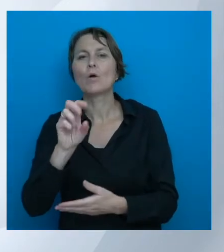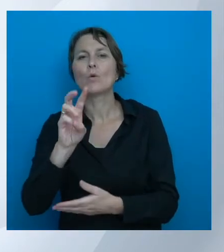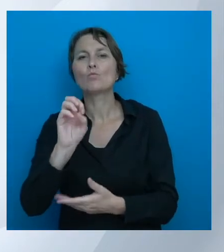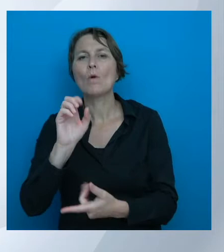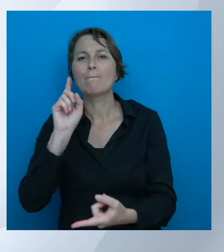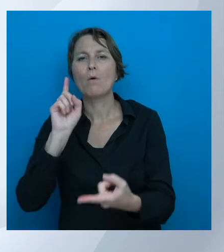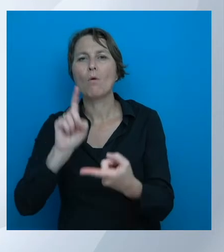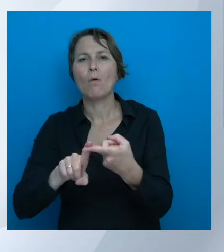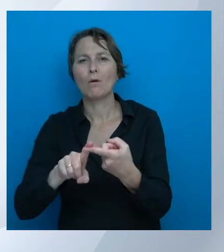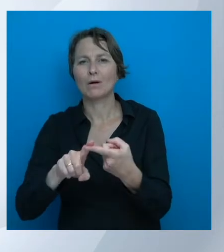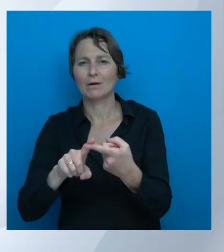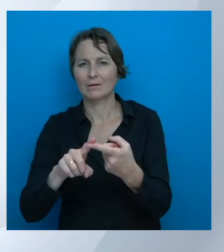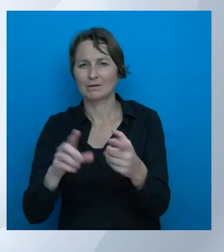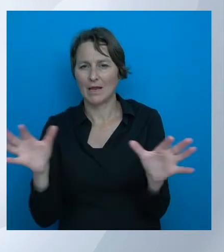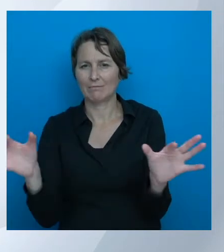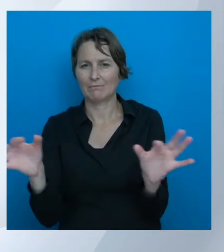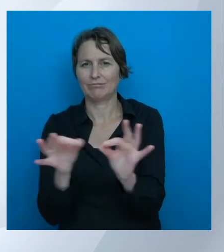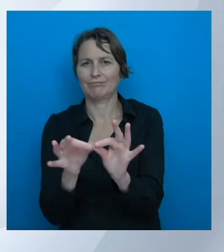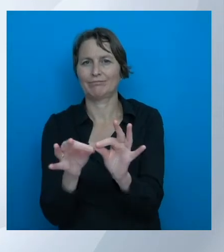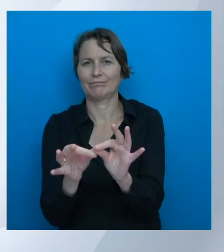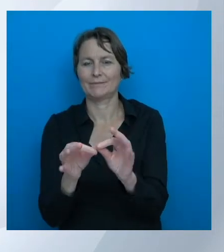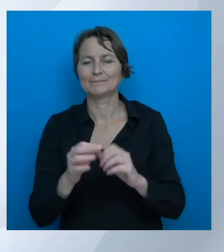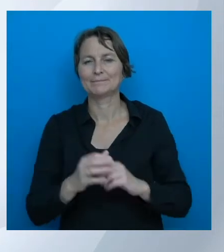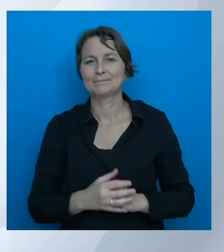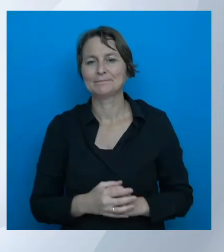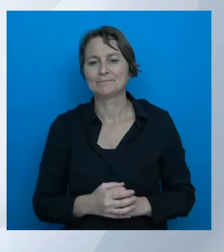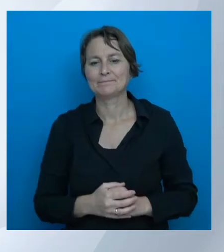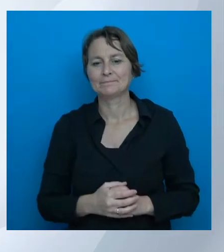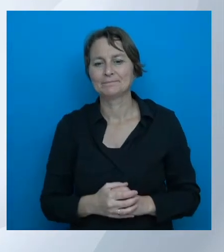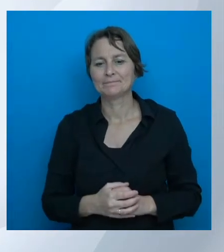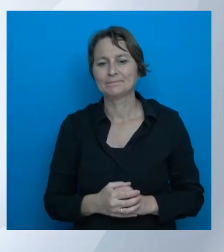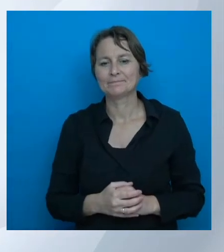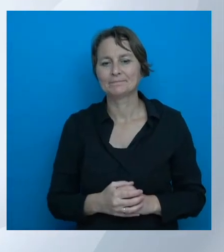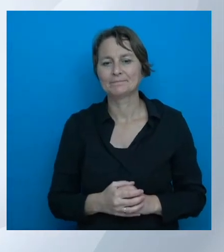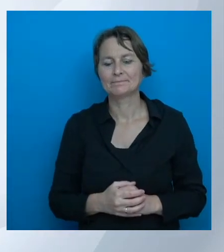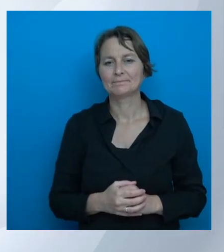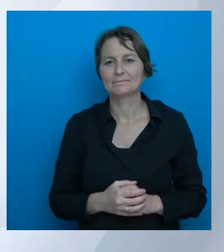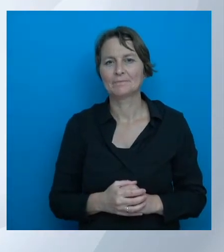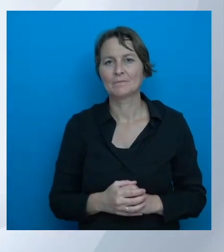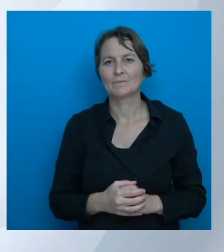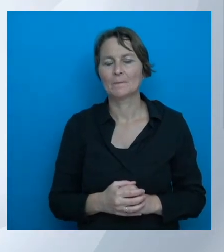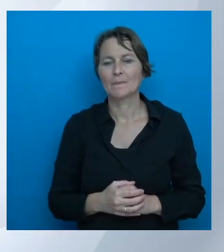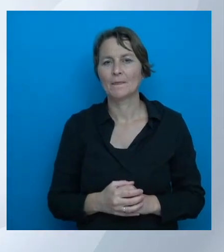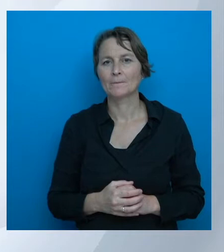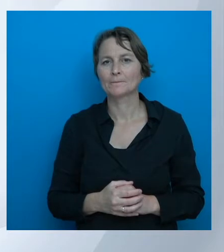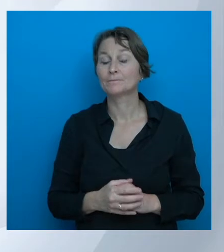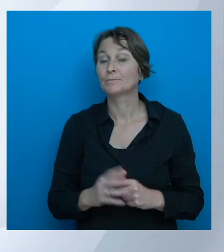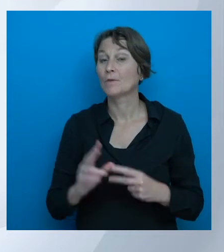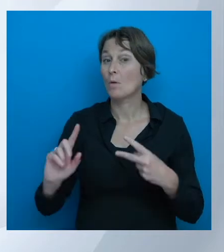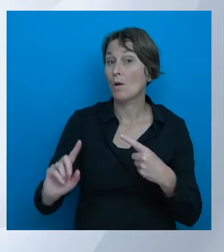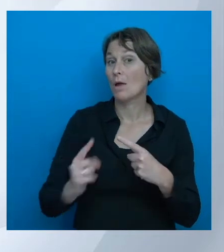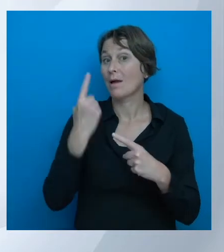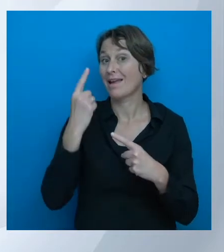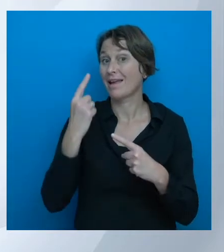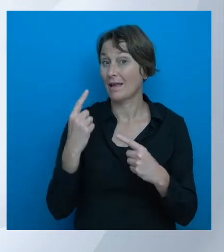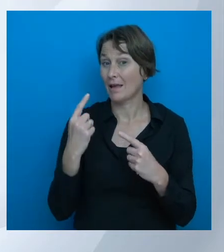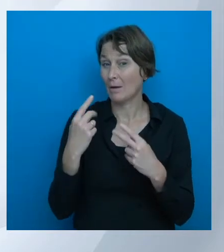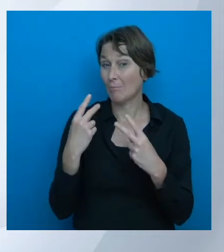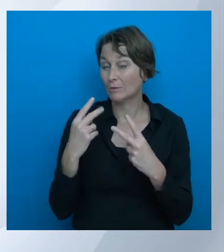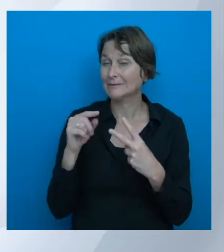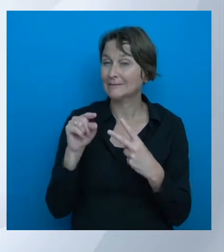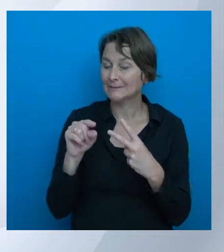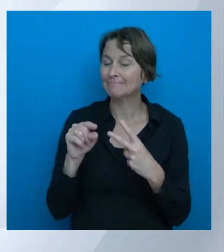configuration. So the most important thing to know is that we don't